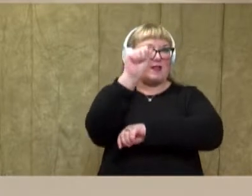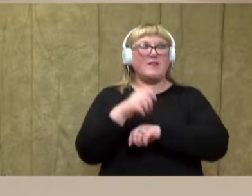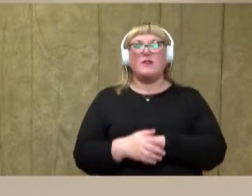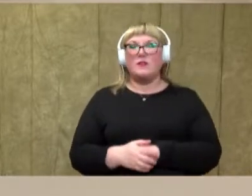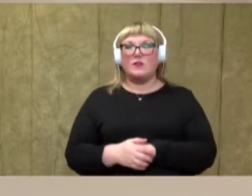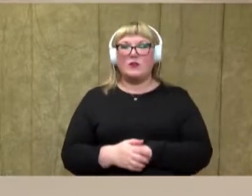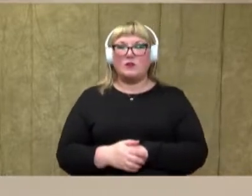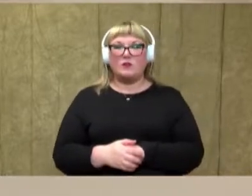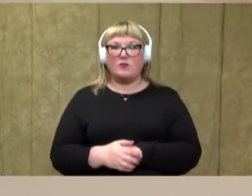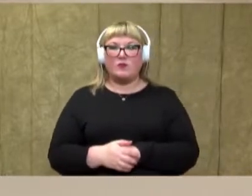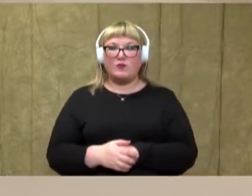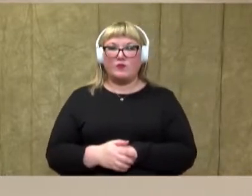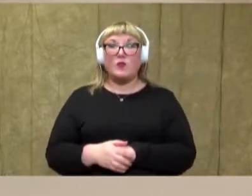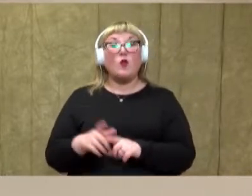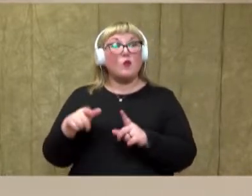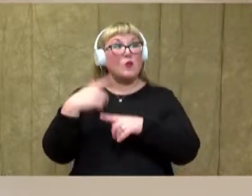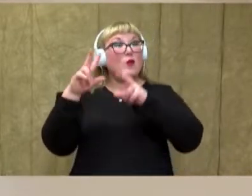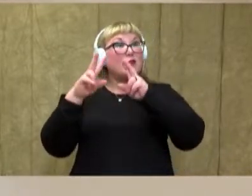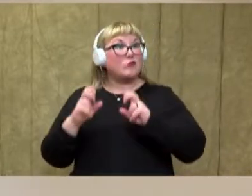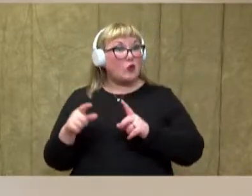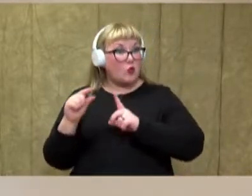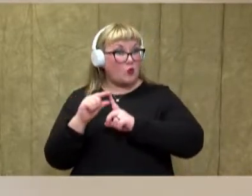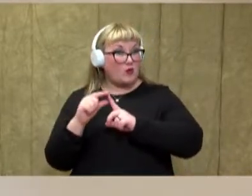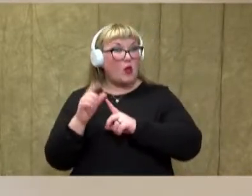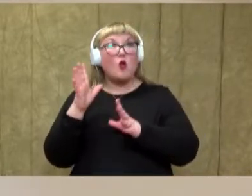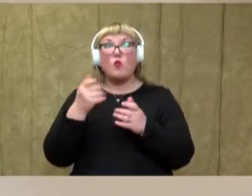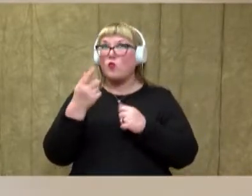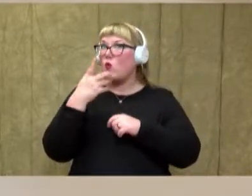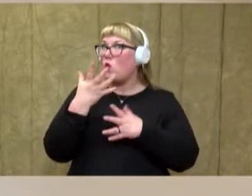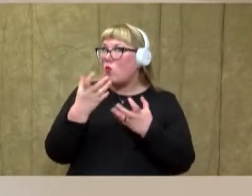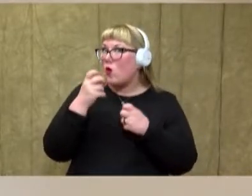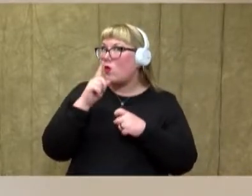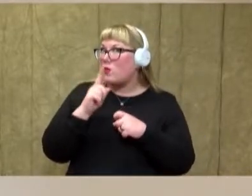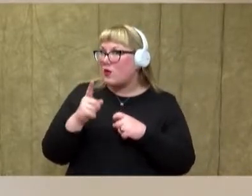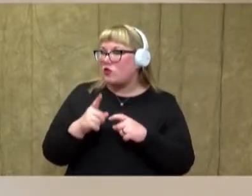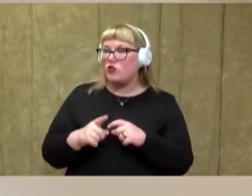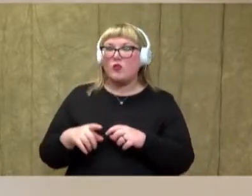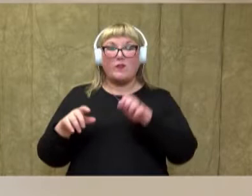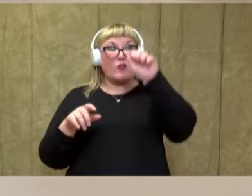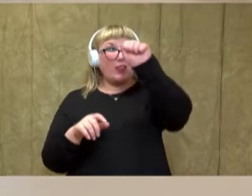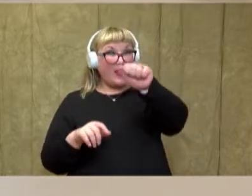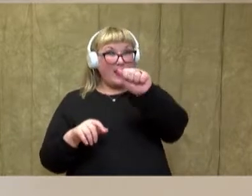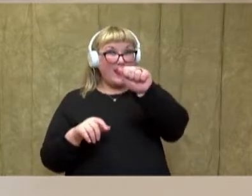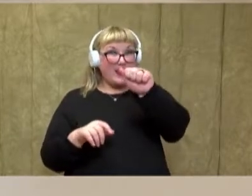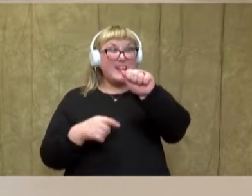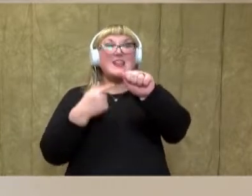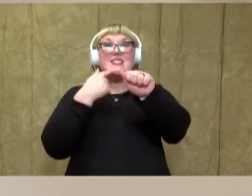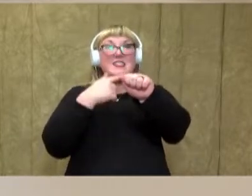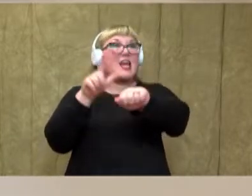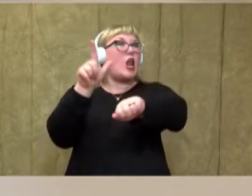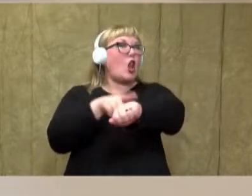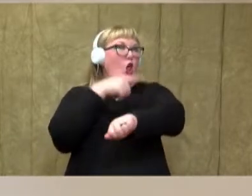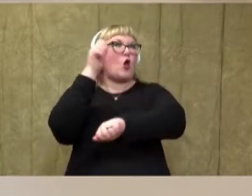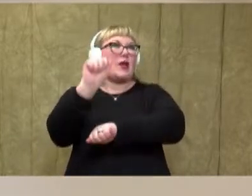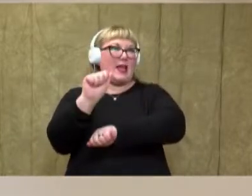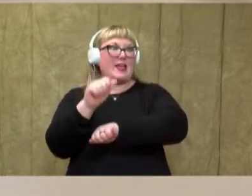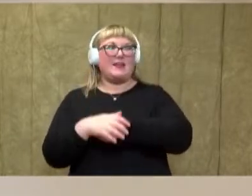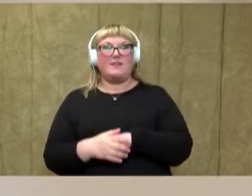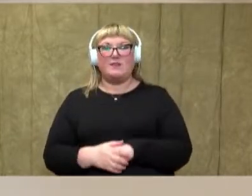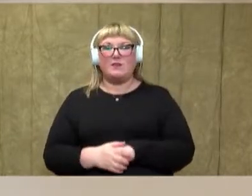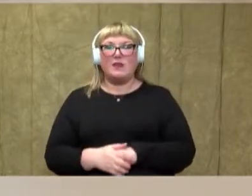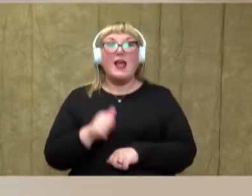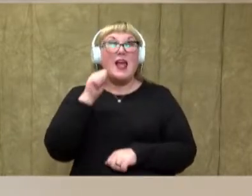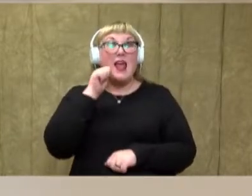and we decode this word, I want to make sure that for the vowel A, that we all are saying the long vowel sound,